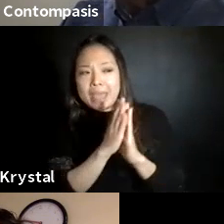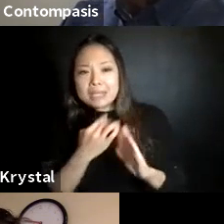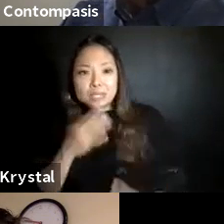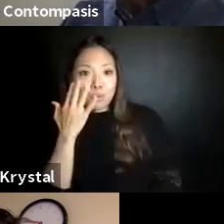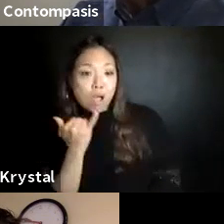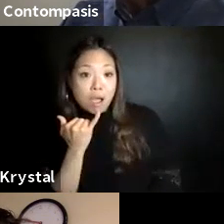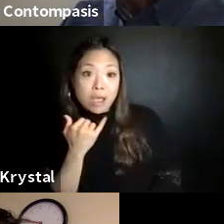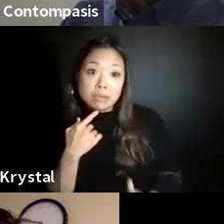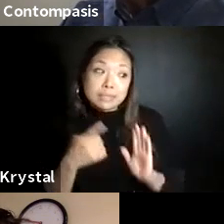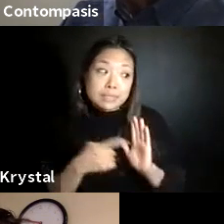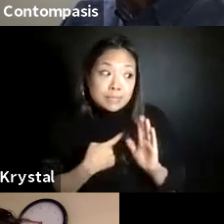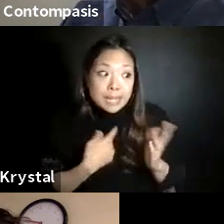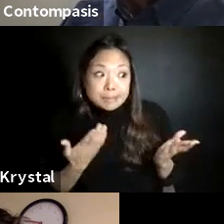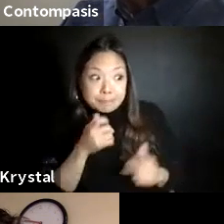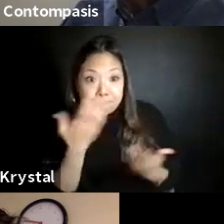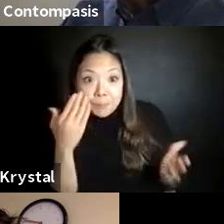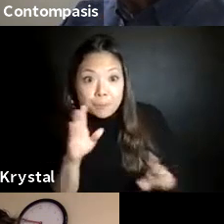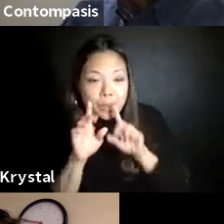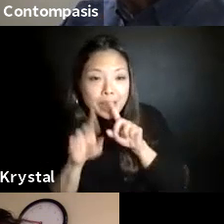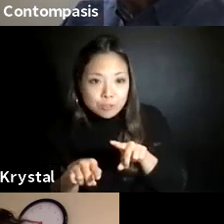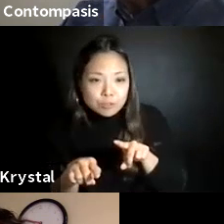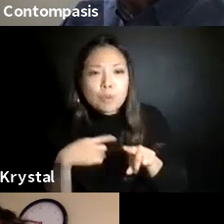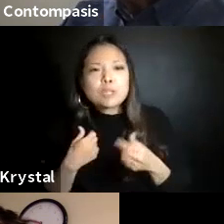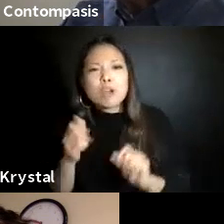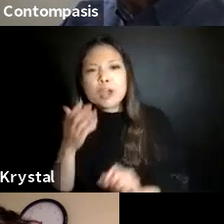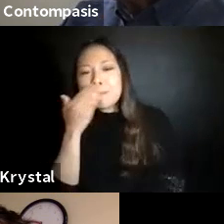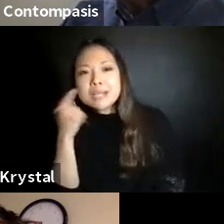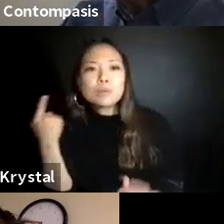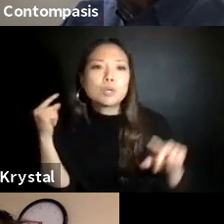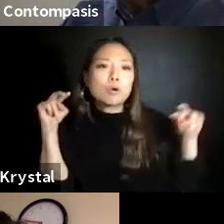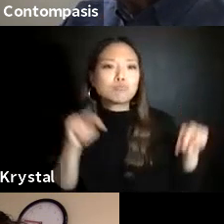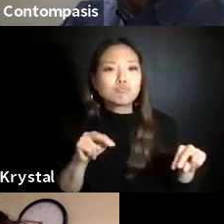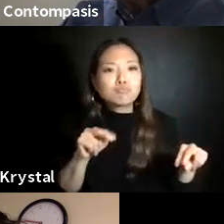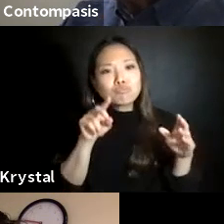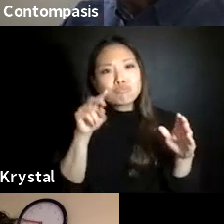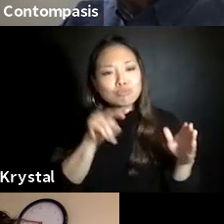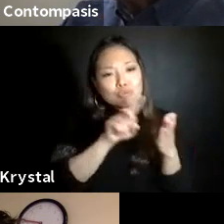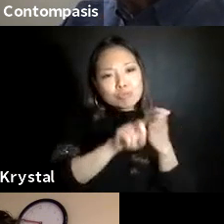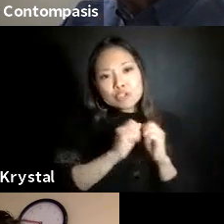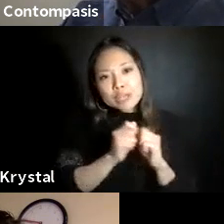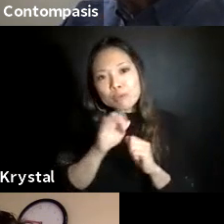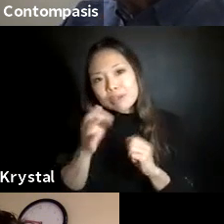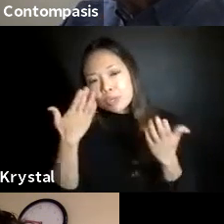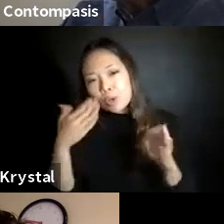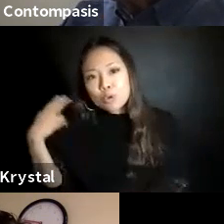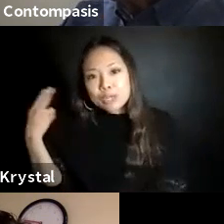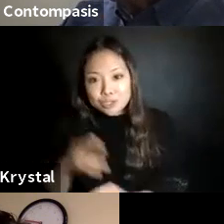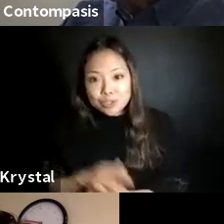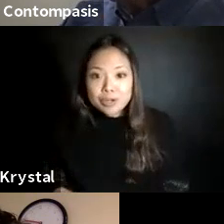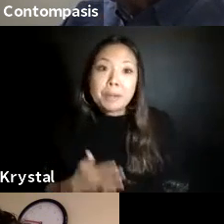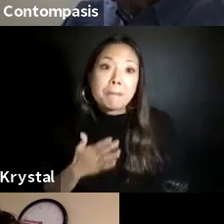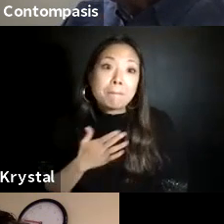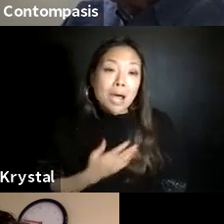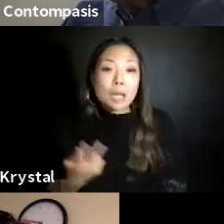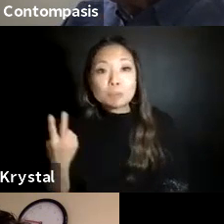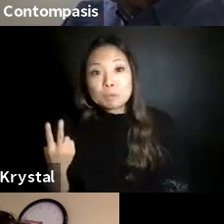answers, but we do our best and we look together for answers when we don't know the history. When my 2 wealthy-ish white kids from West Roxbury